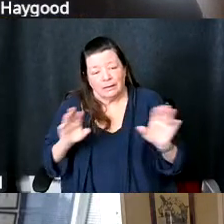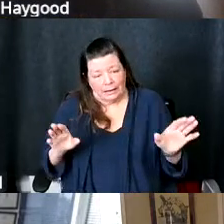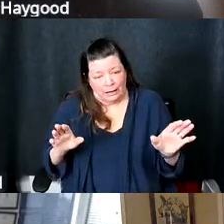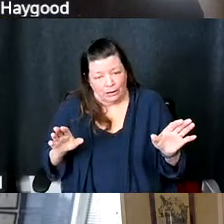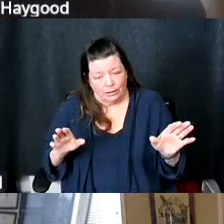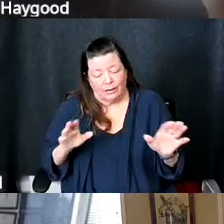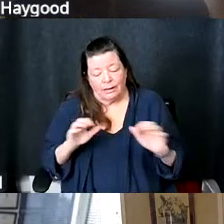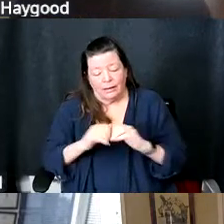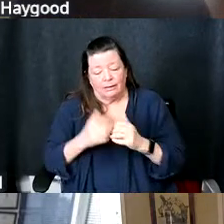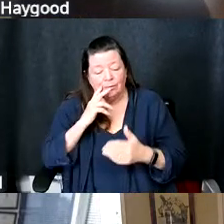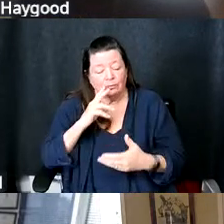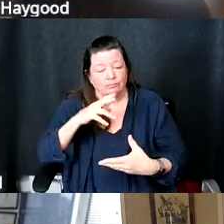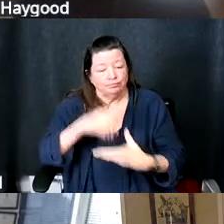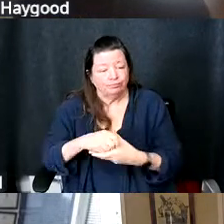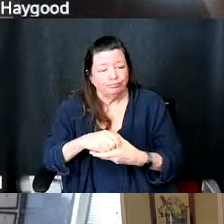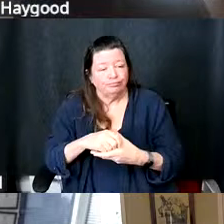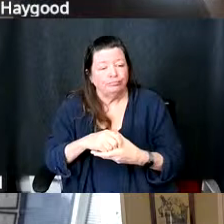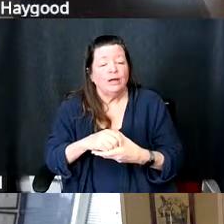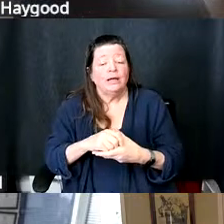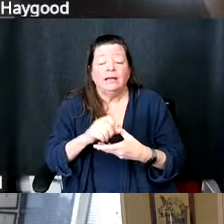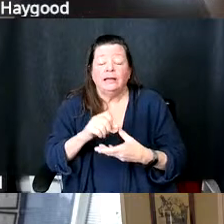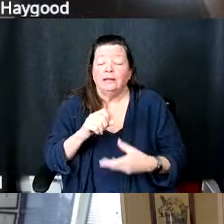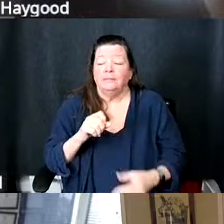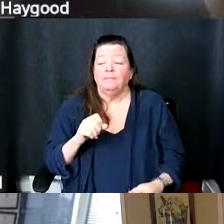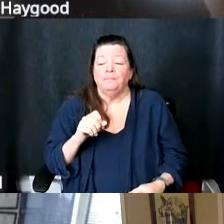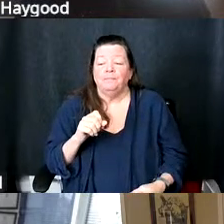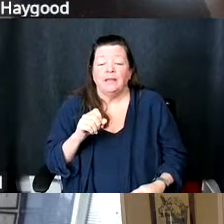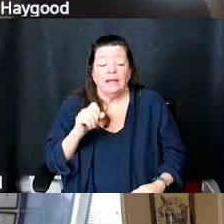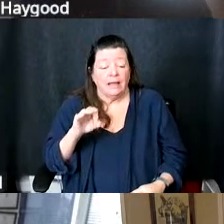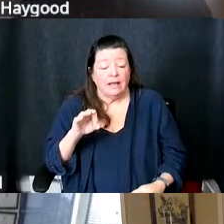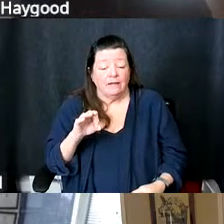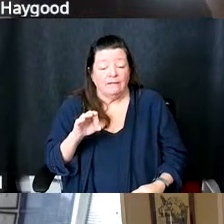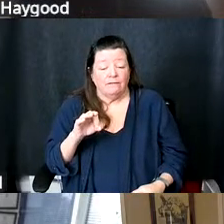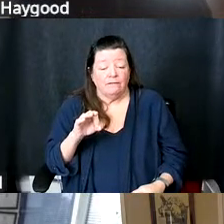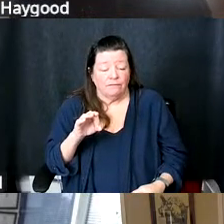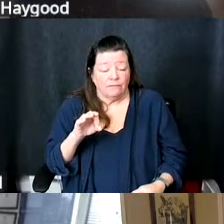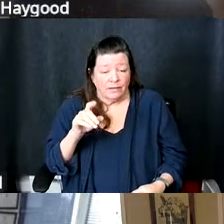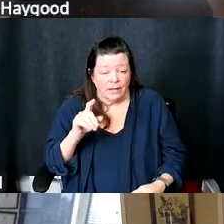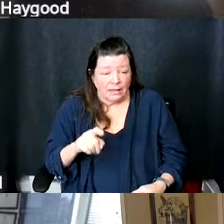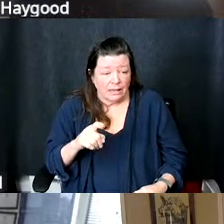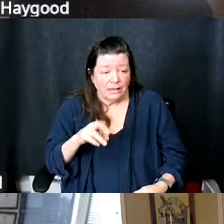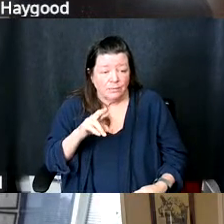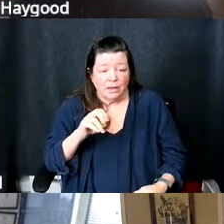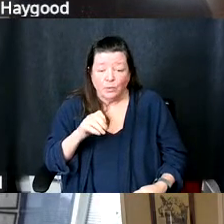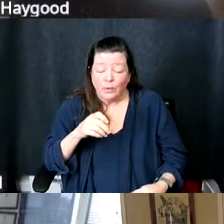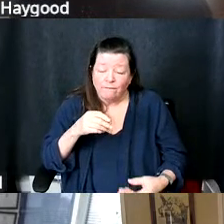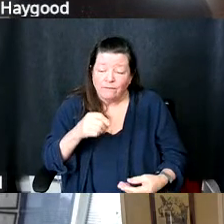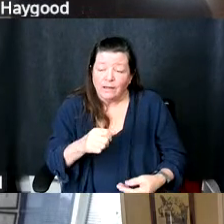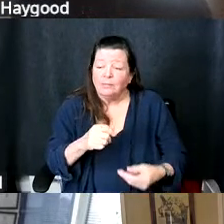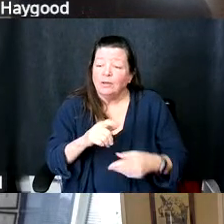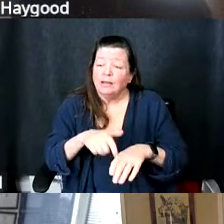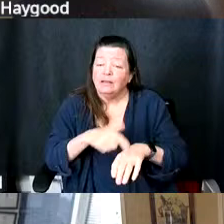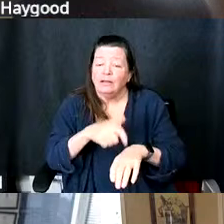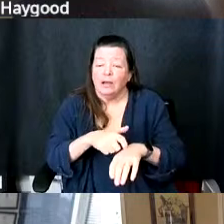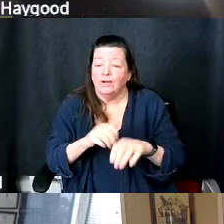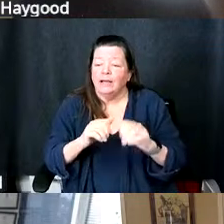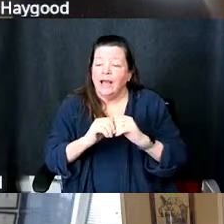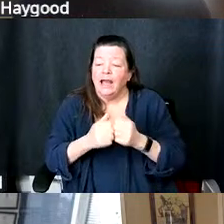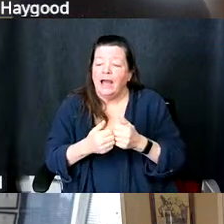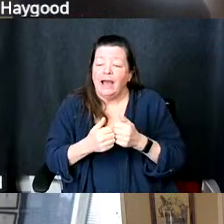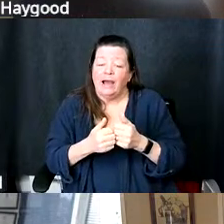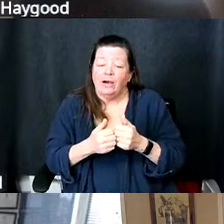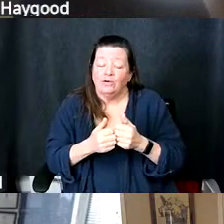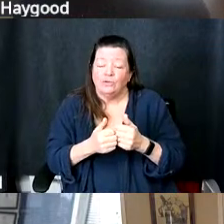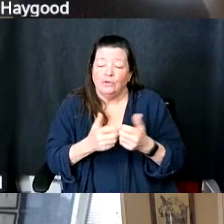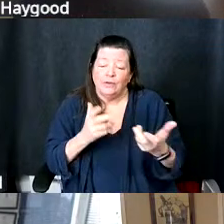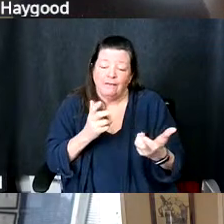incorporate those and maybe set into, if they are deemed to be sort of fundable through that source in the long run, the question is like, how do they sit alongside those things that